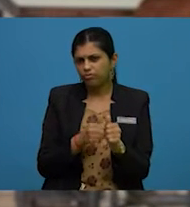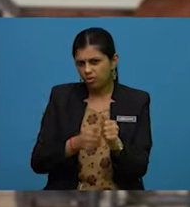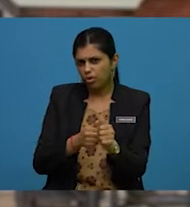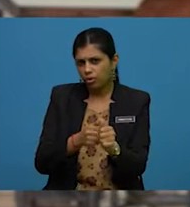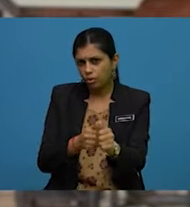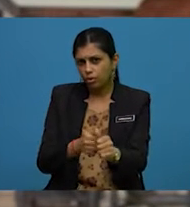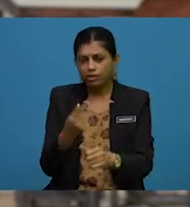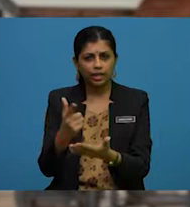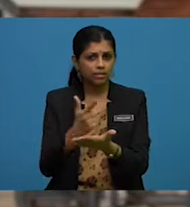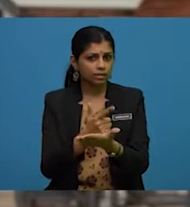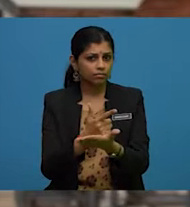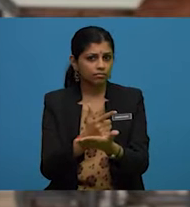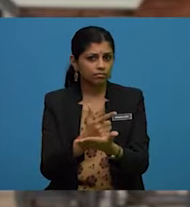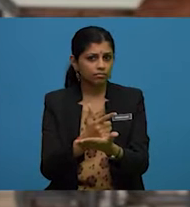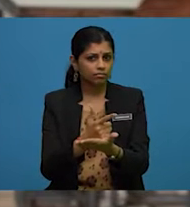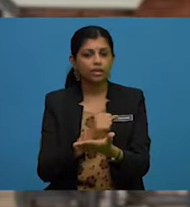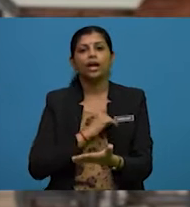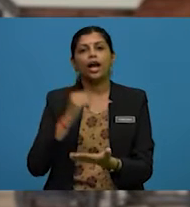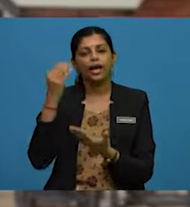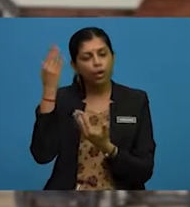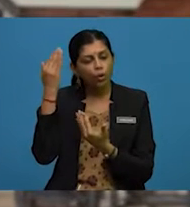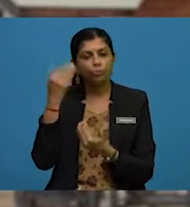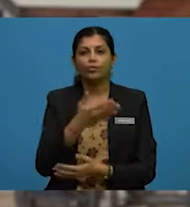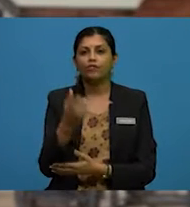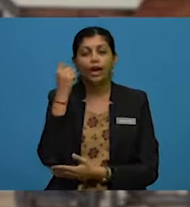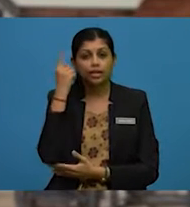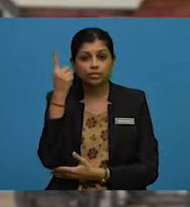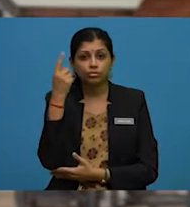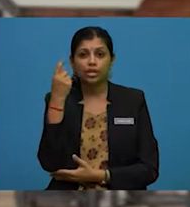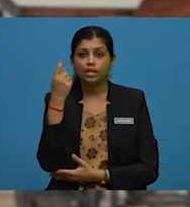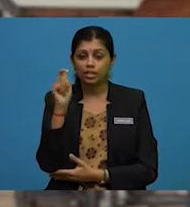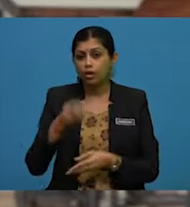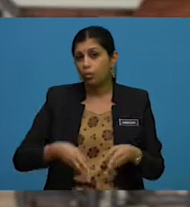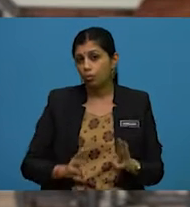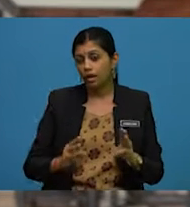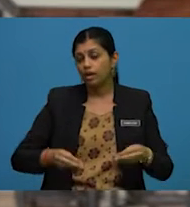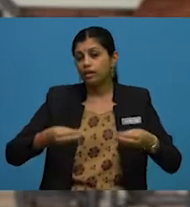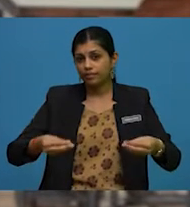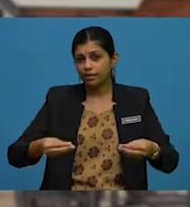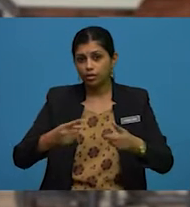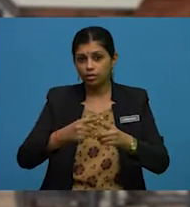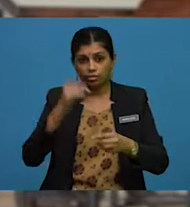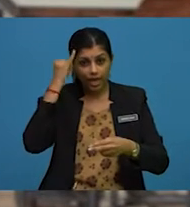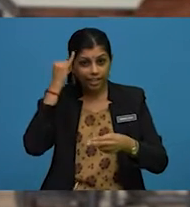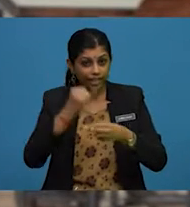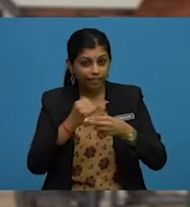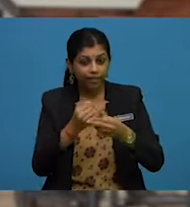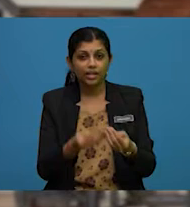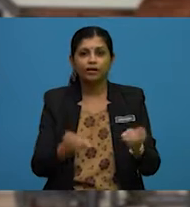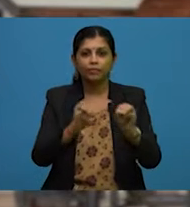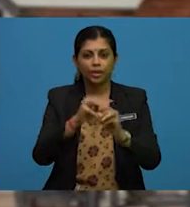so far? I hope you have understood the technique given in identifying